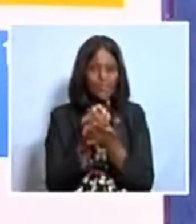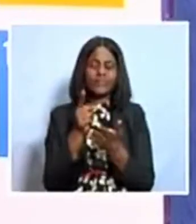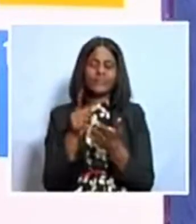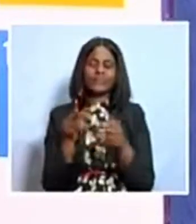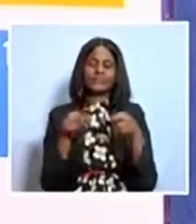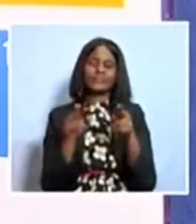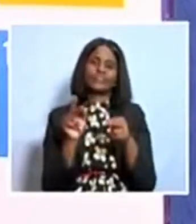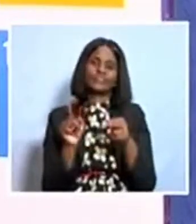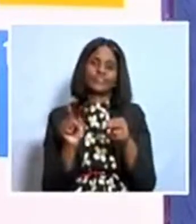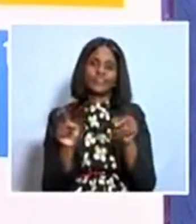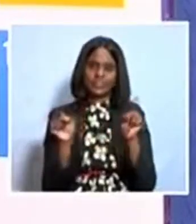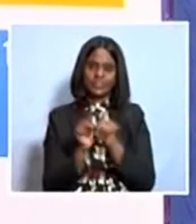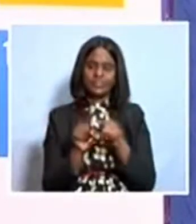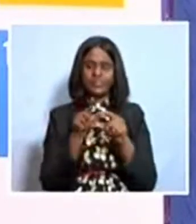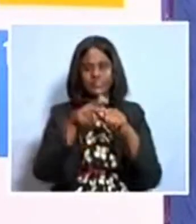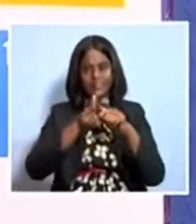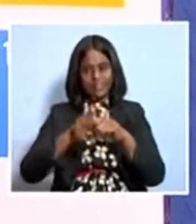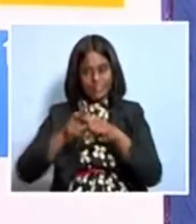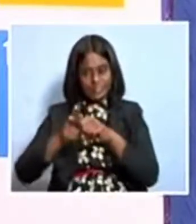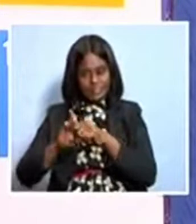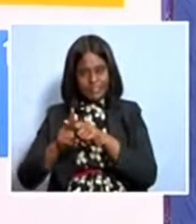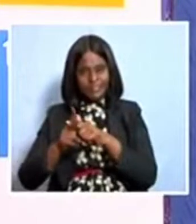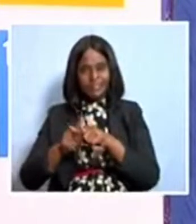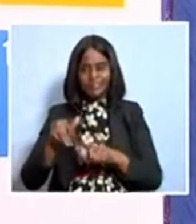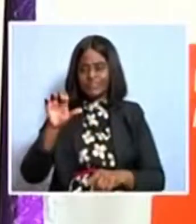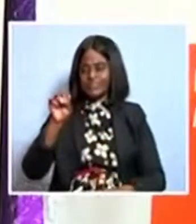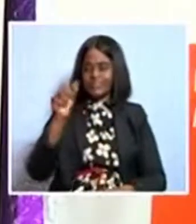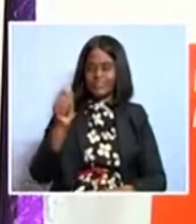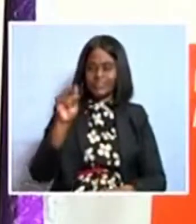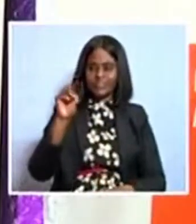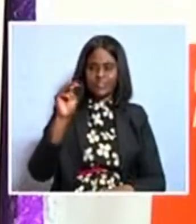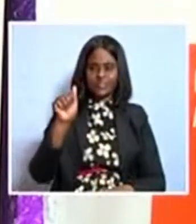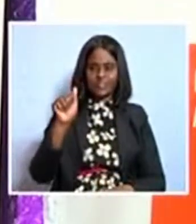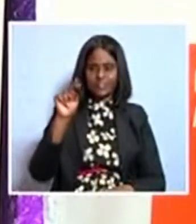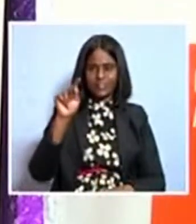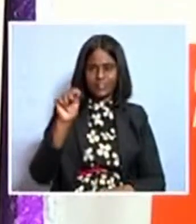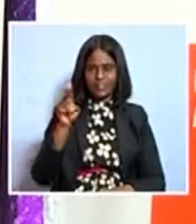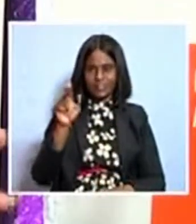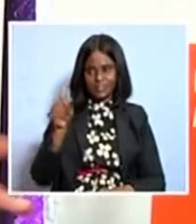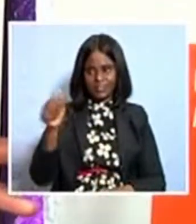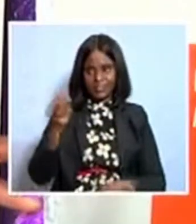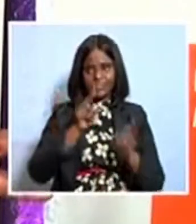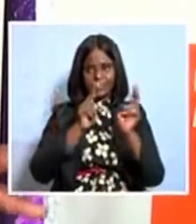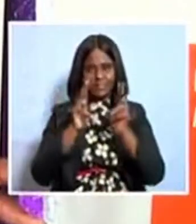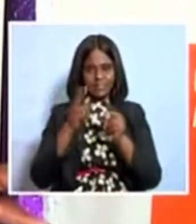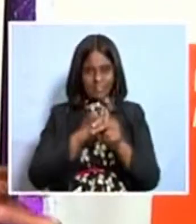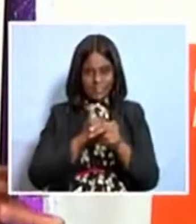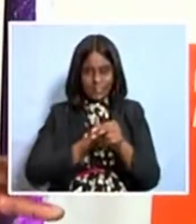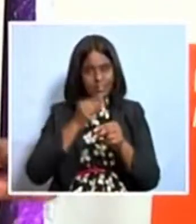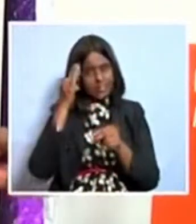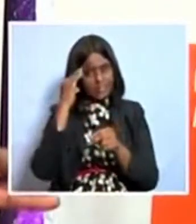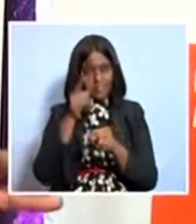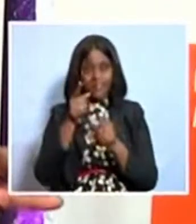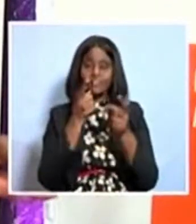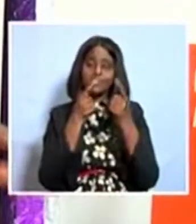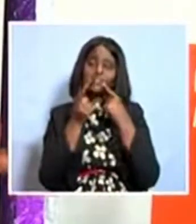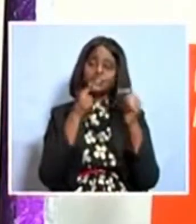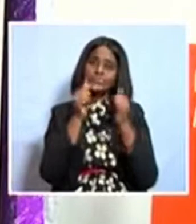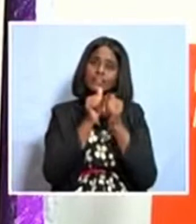particular road to be rehabilitated. Samantha, you would want to respond? I know you briefly talked about